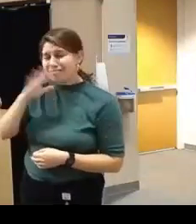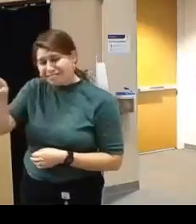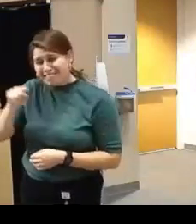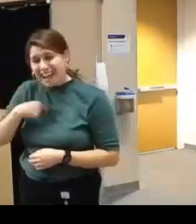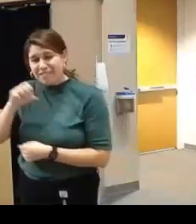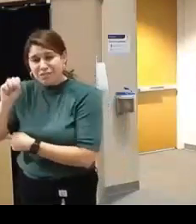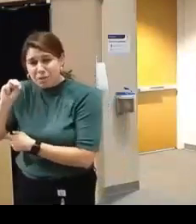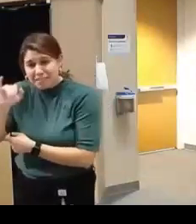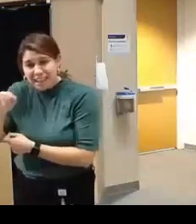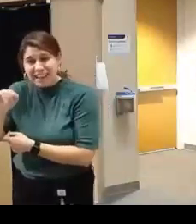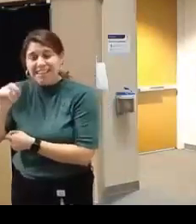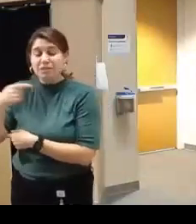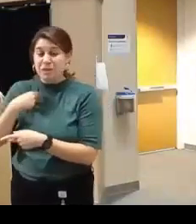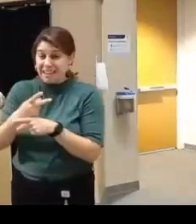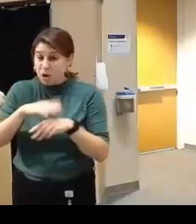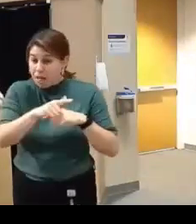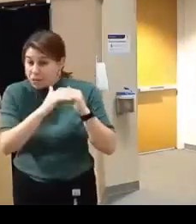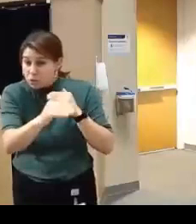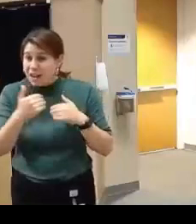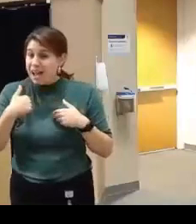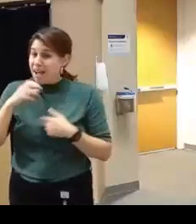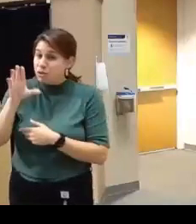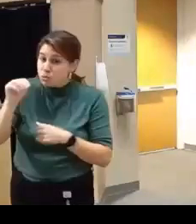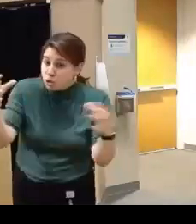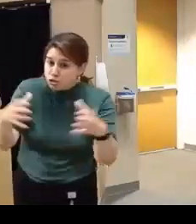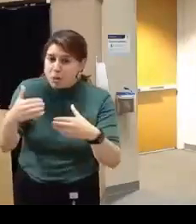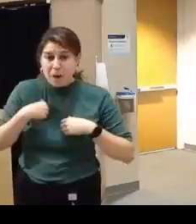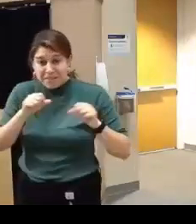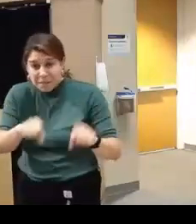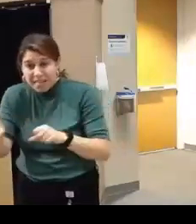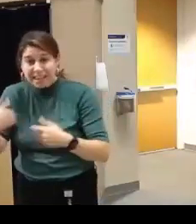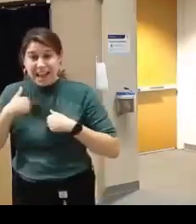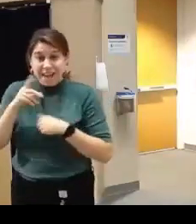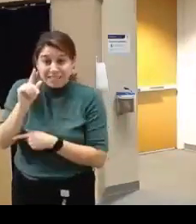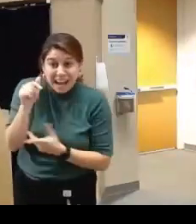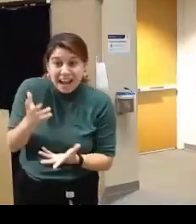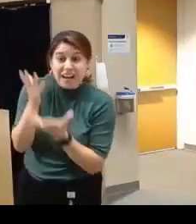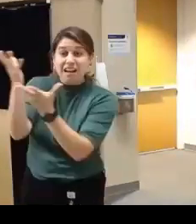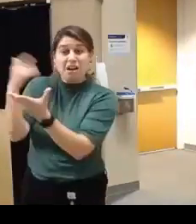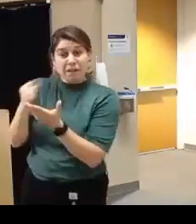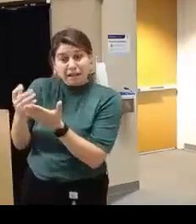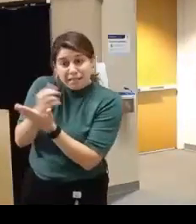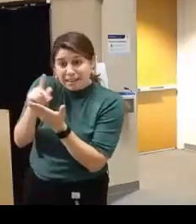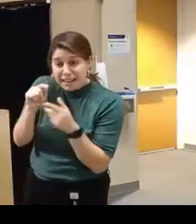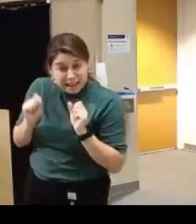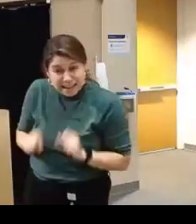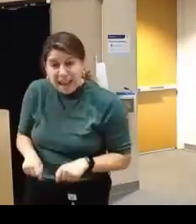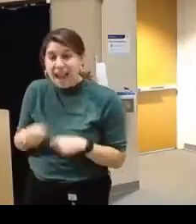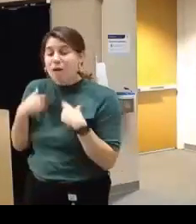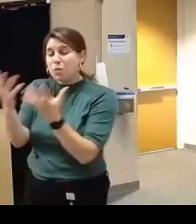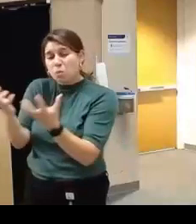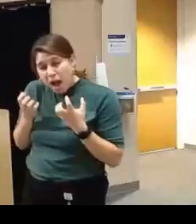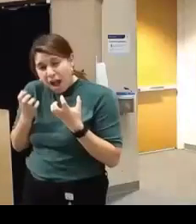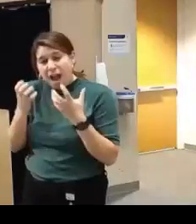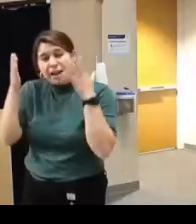mental illness who are cared for on these units, we have this consortium, we have this preliminary data to show that we can collect data, and we really